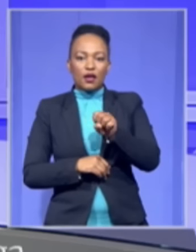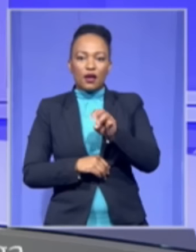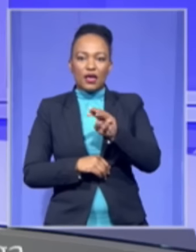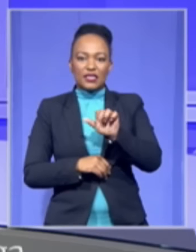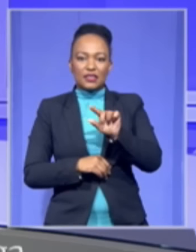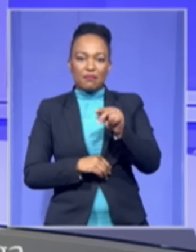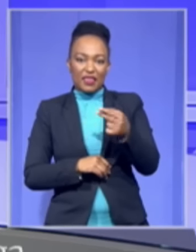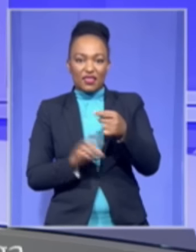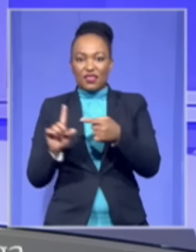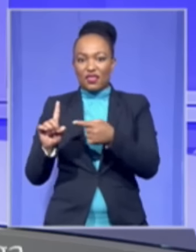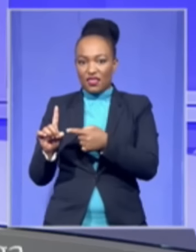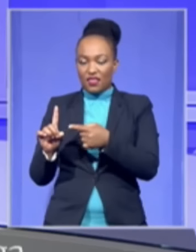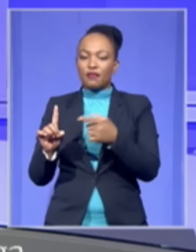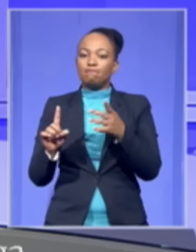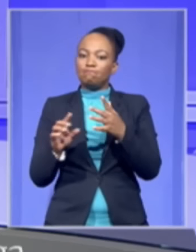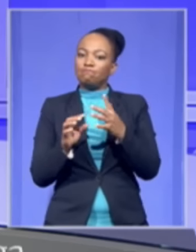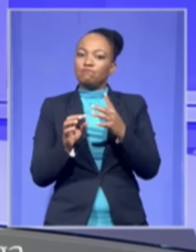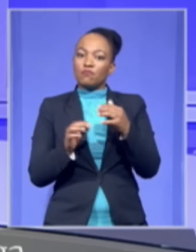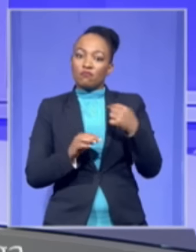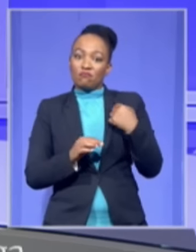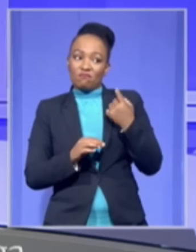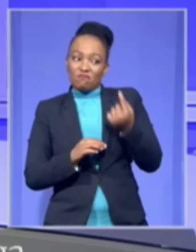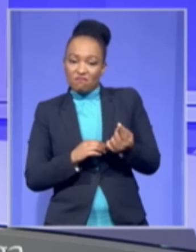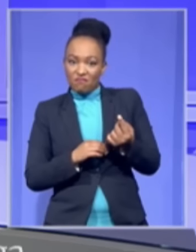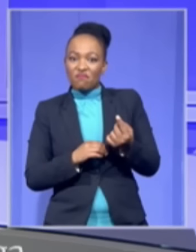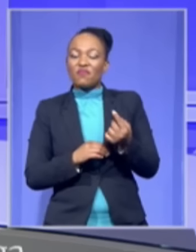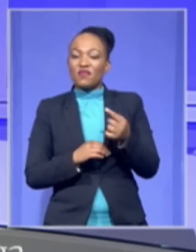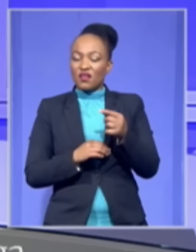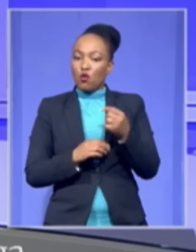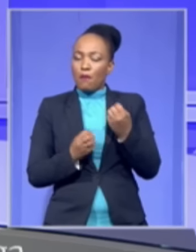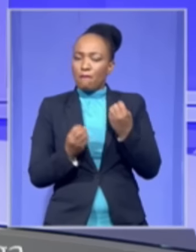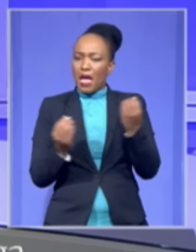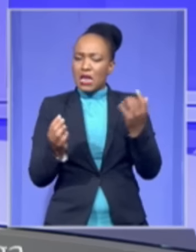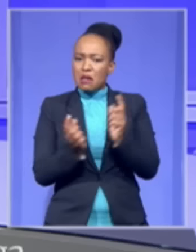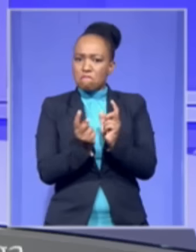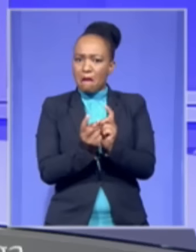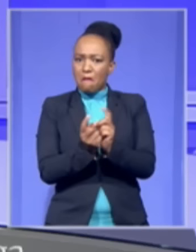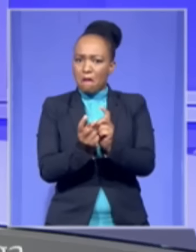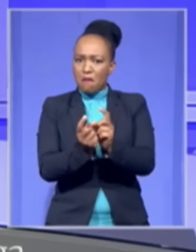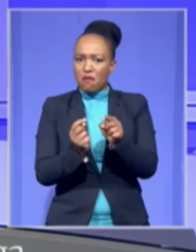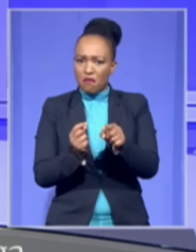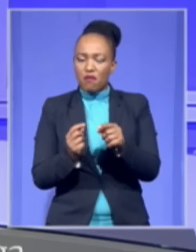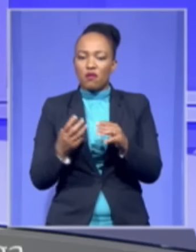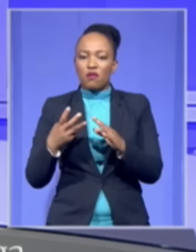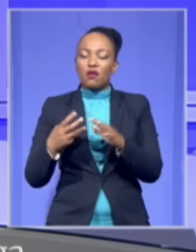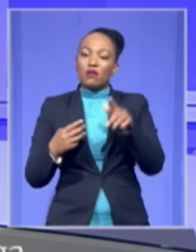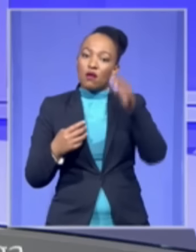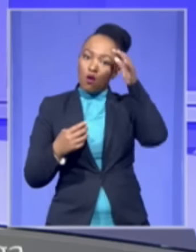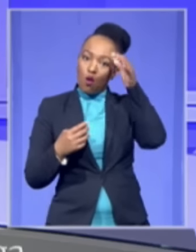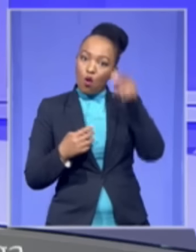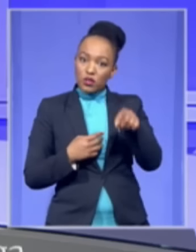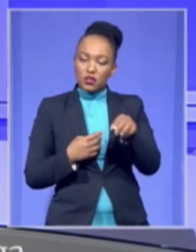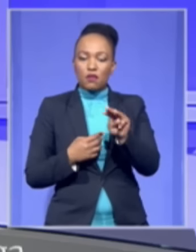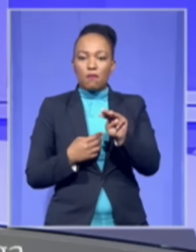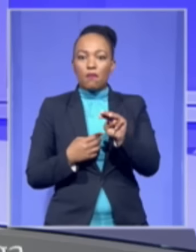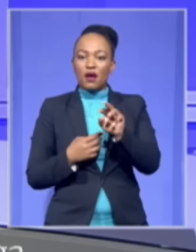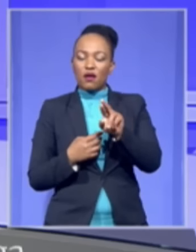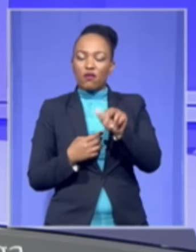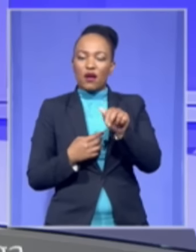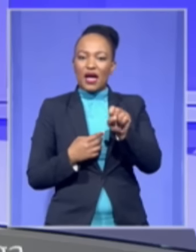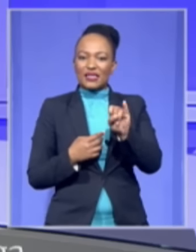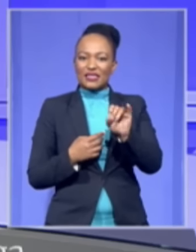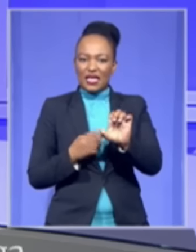go iponela motshameko wa bosomamatlhano wa bosetšhaba. Mokatisi Rasi Erasmus wa kareditse